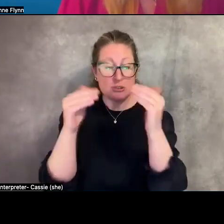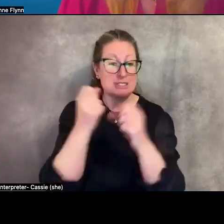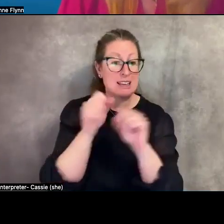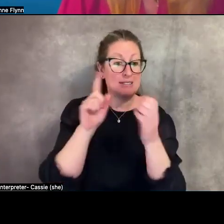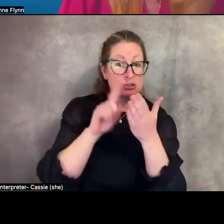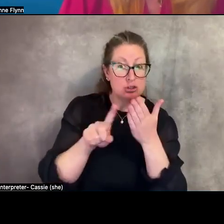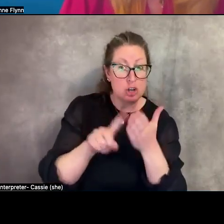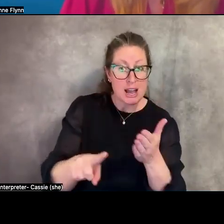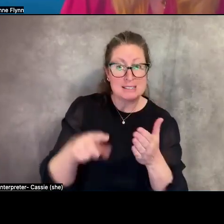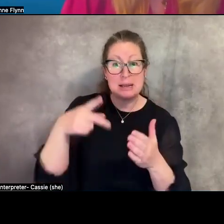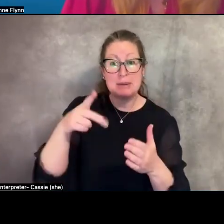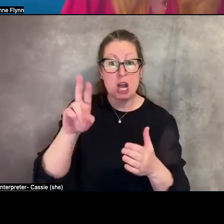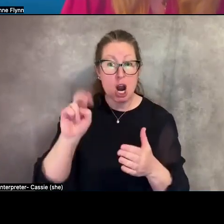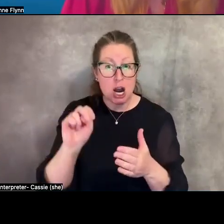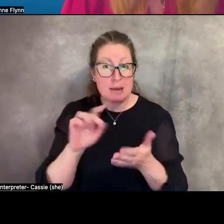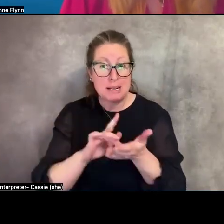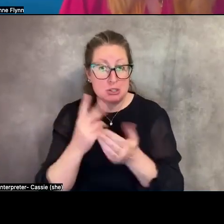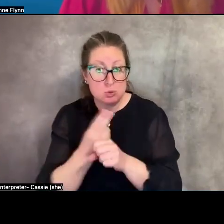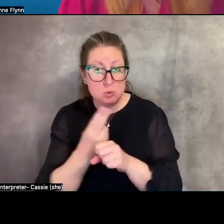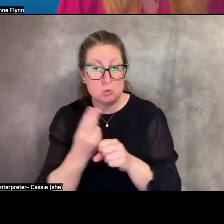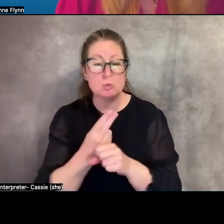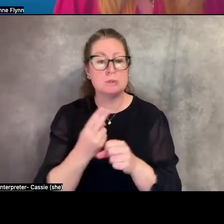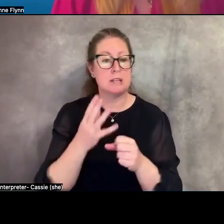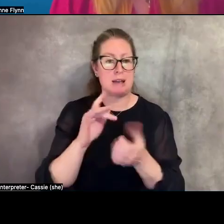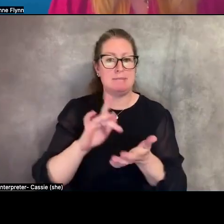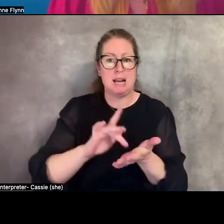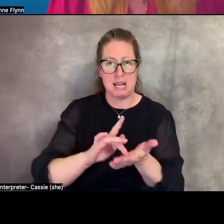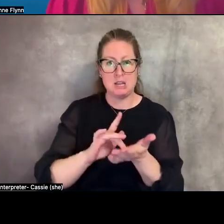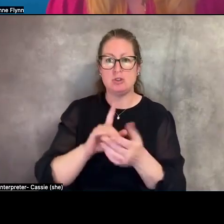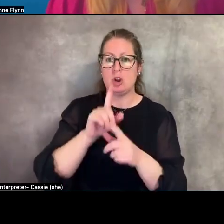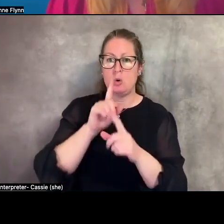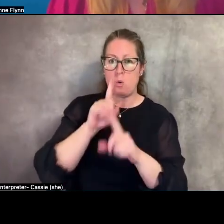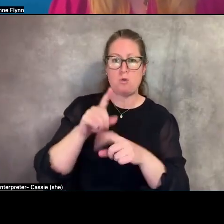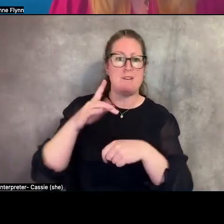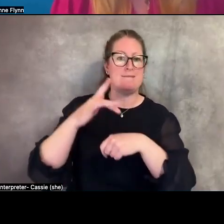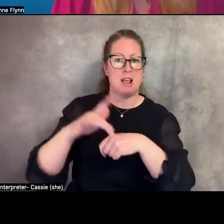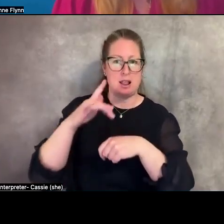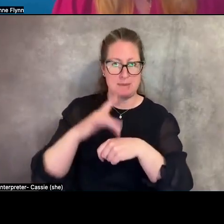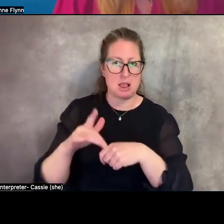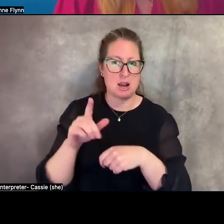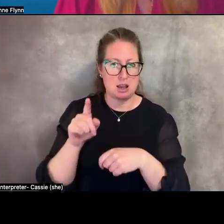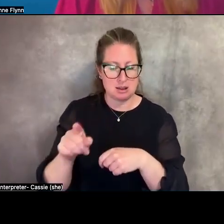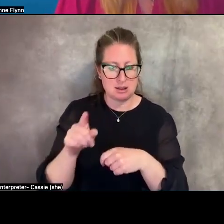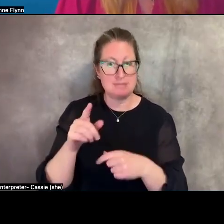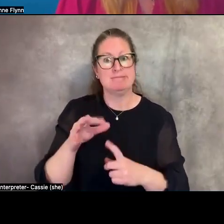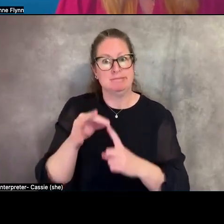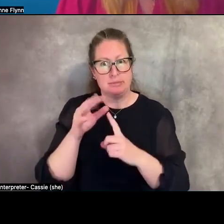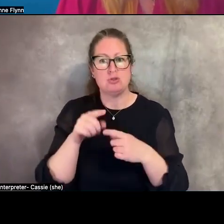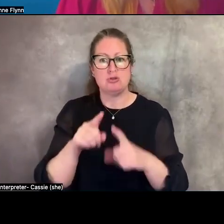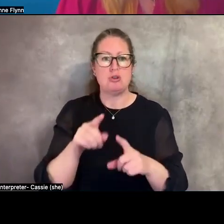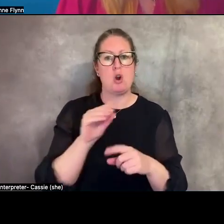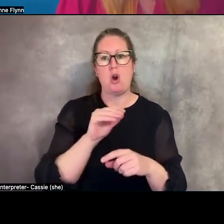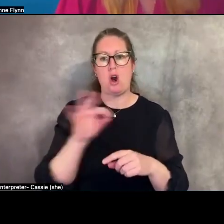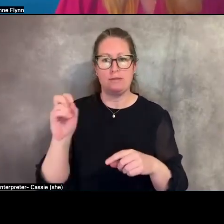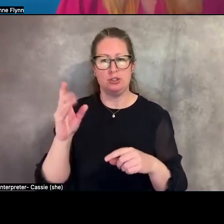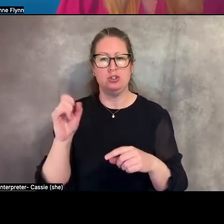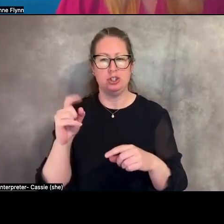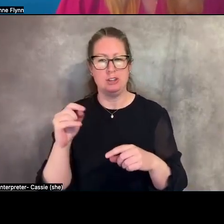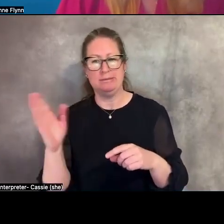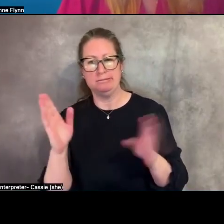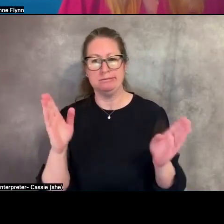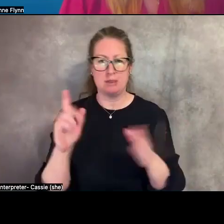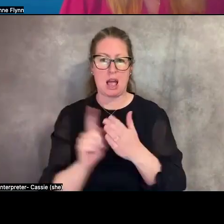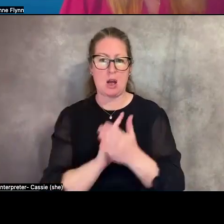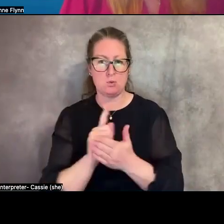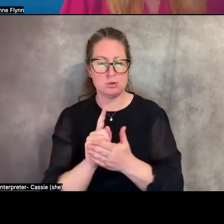checks, PRN medication use, and medication order availability, particularly during off-shift hours. A focus